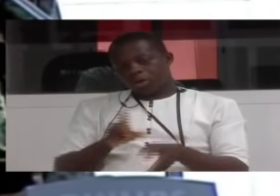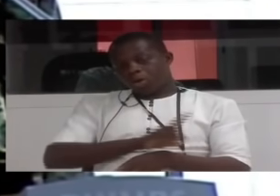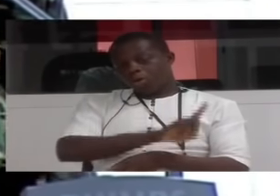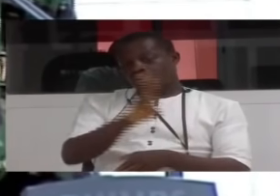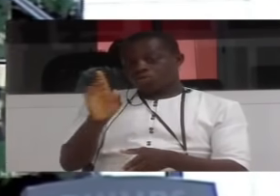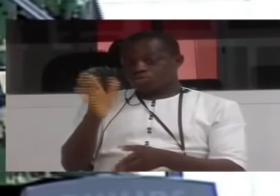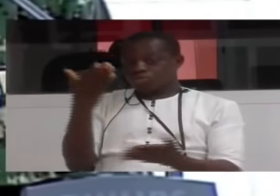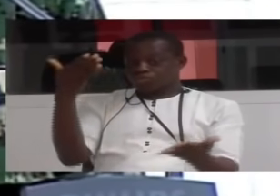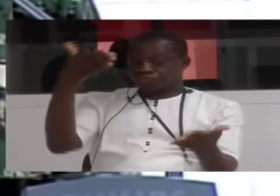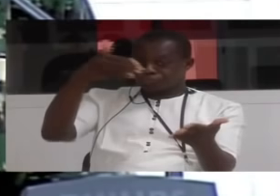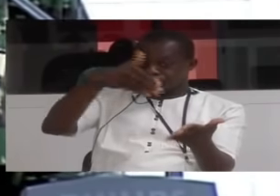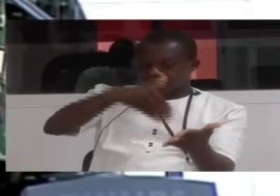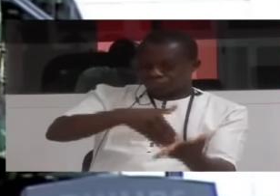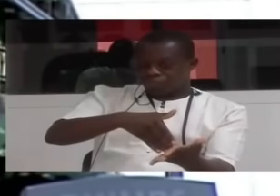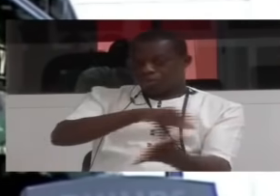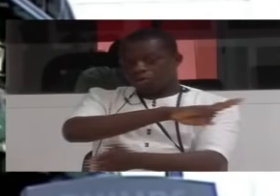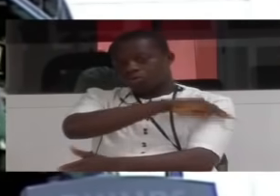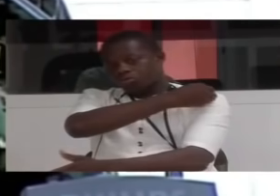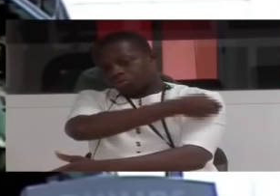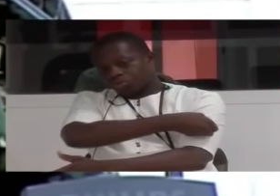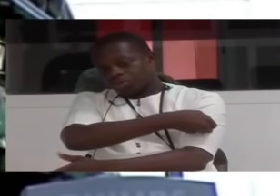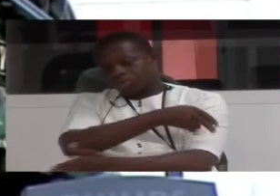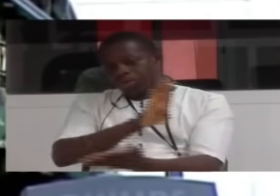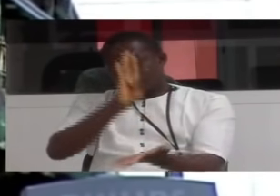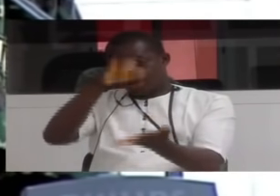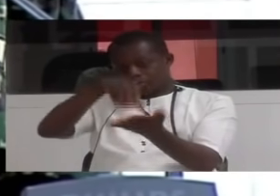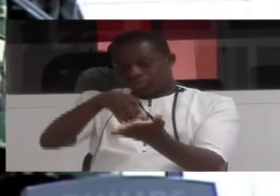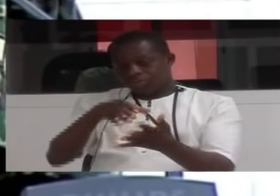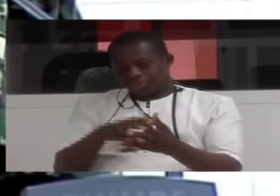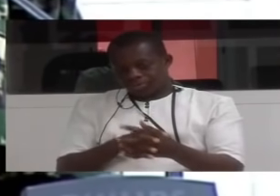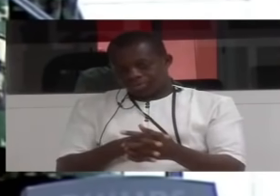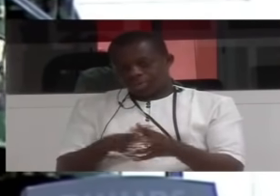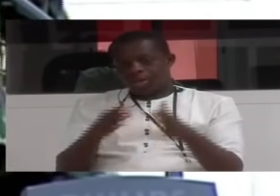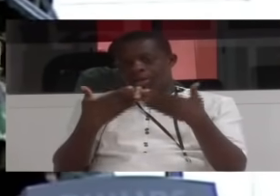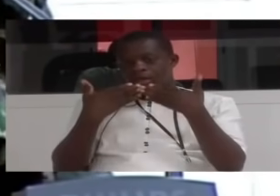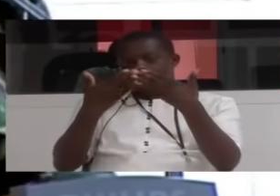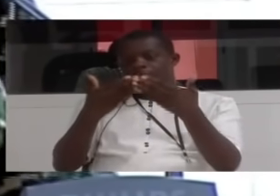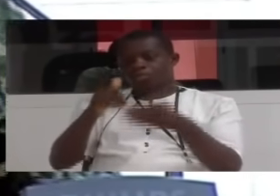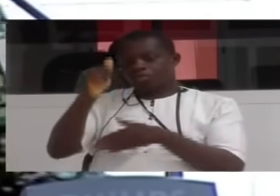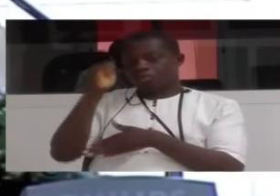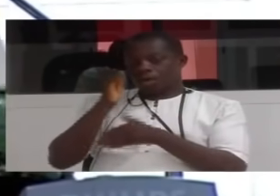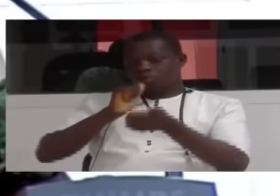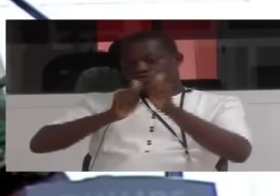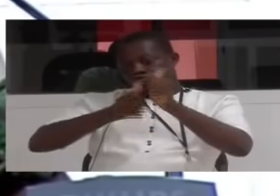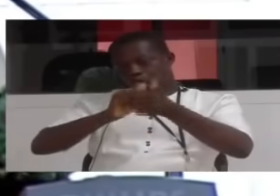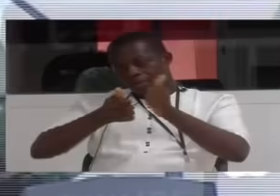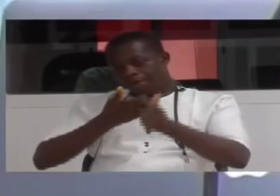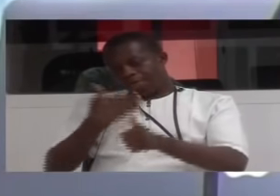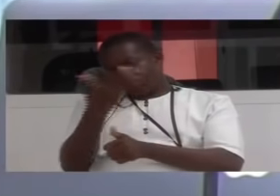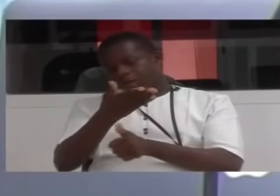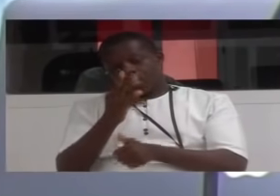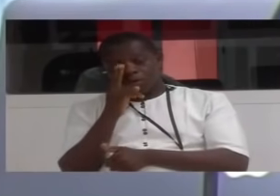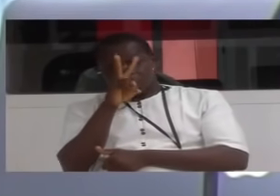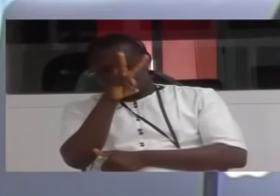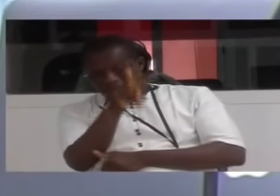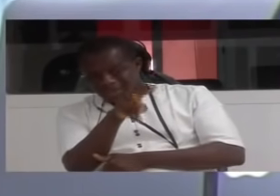Royal Victoria Hospital. We went up to the Royal Victoria Hospital. Akomo bitiko be jembe lori jele. Akonyoko yenyi mbuloko jele.